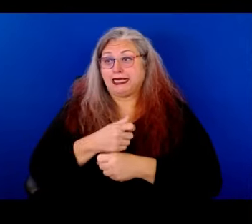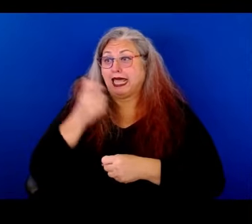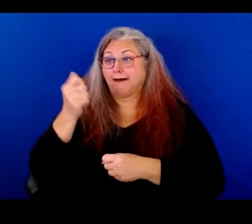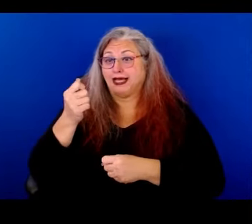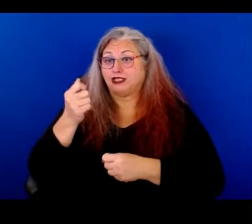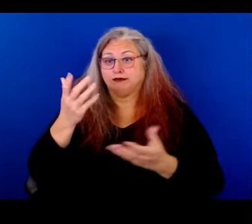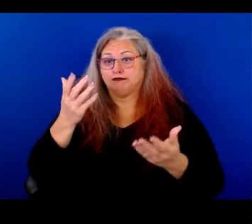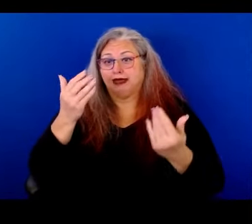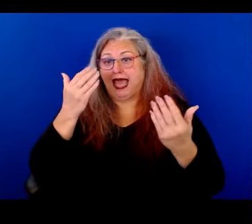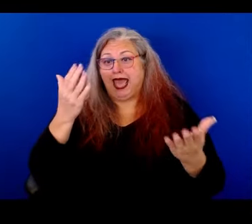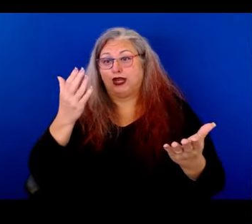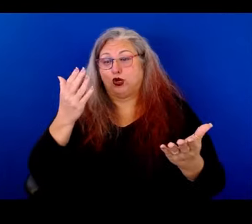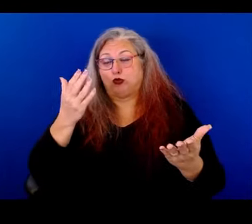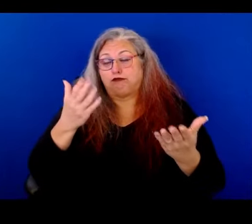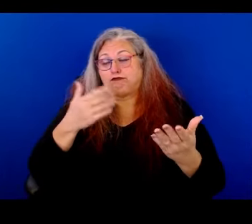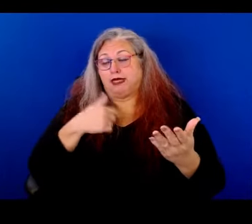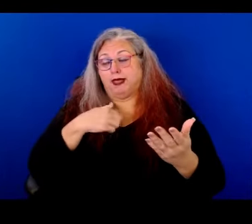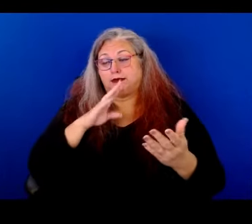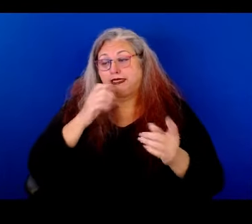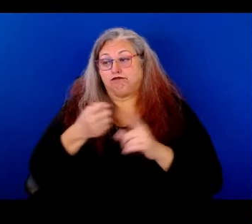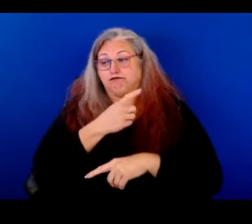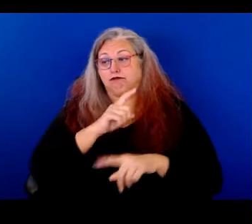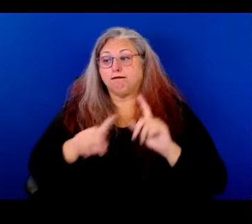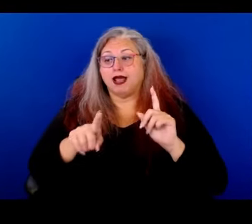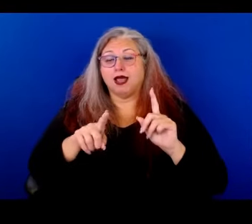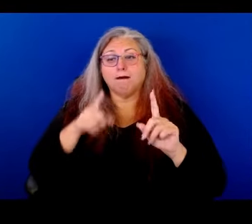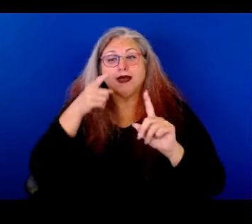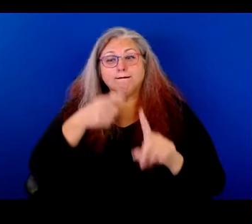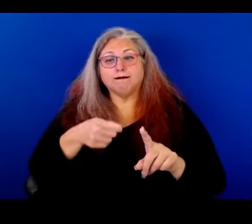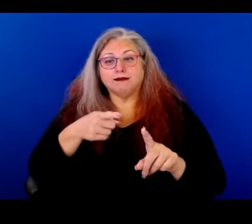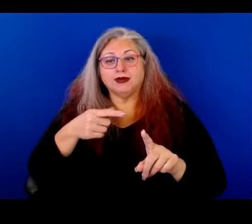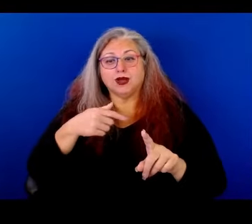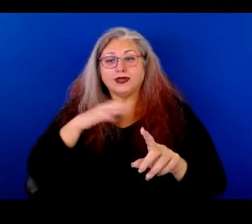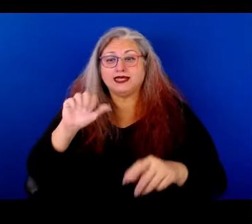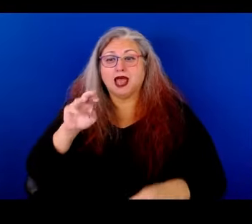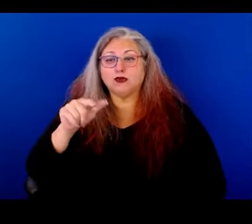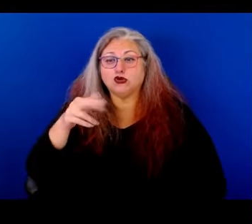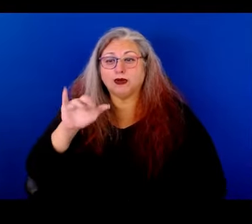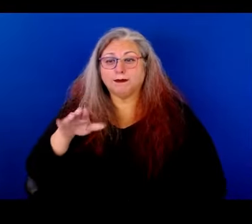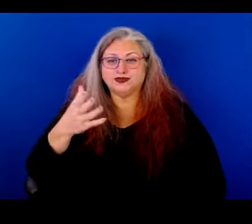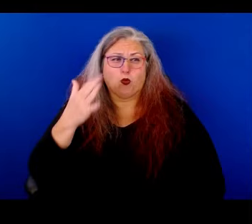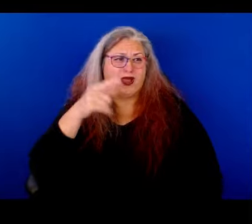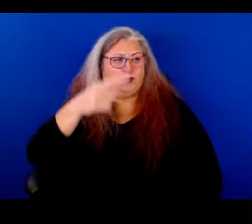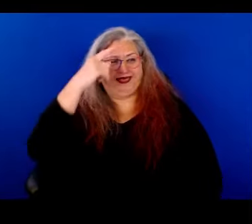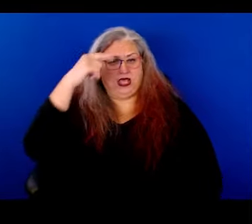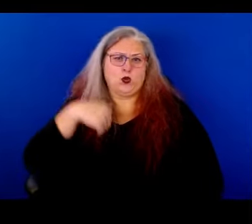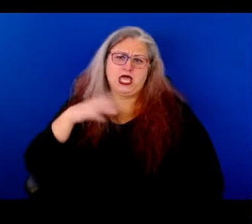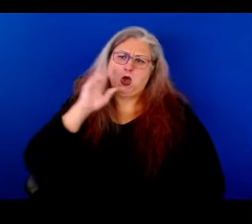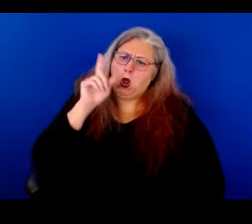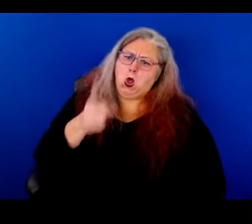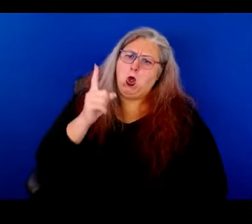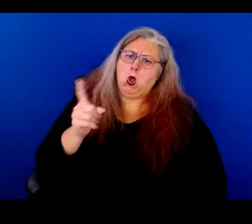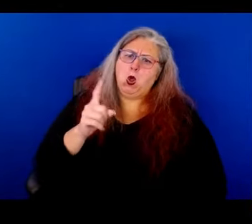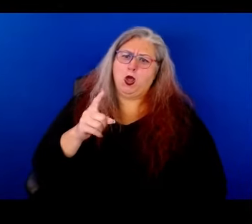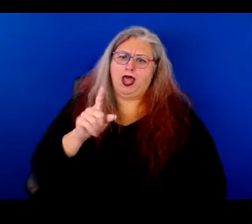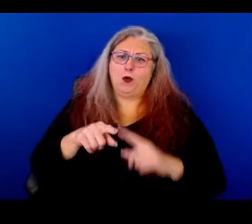or something. I don't know. That I don't know, but what I'm saying is, we did Abu Ghraib. Why would you all think that we would condemn? And